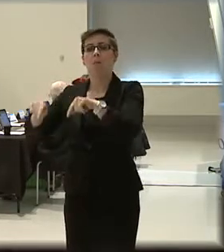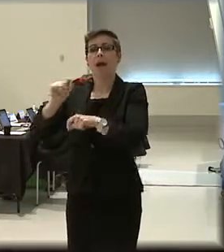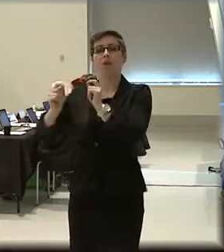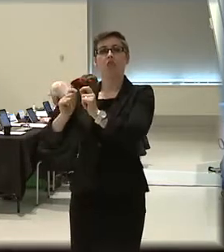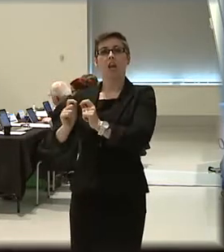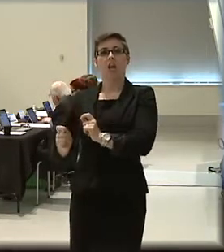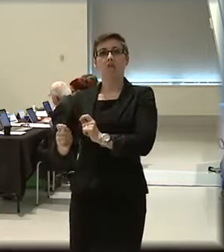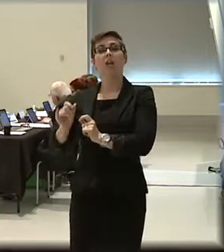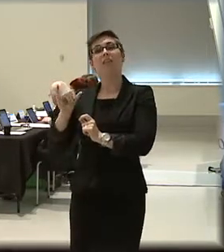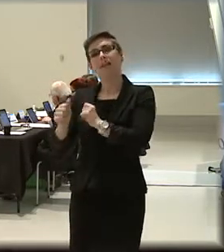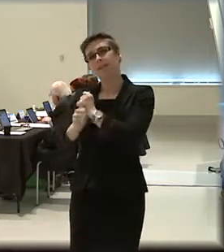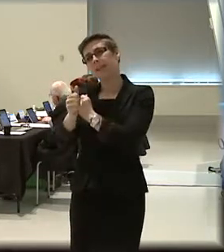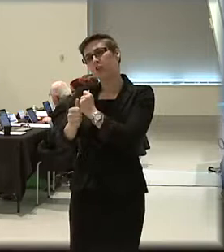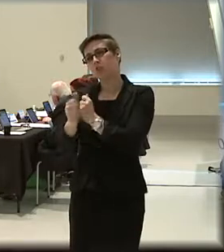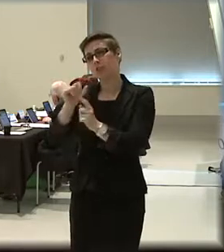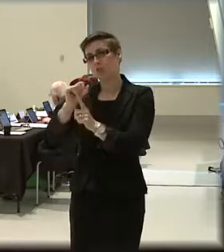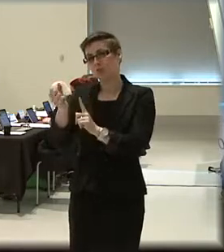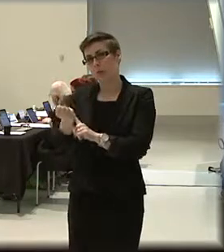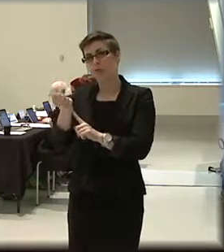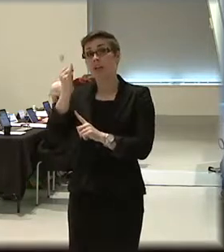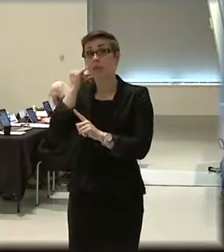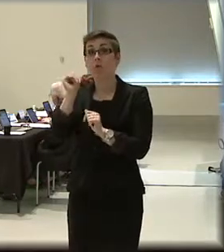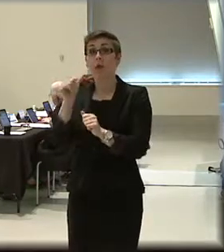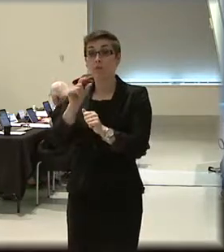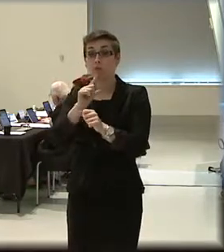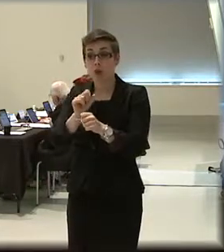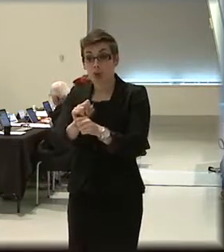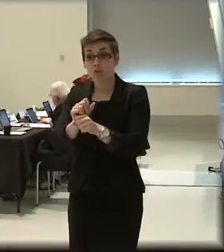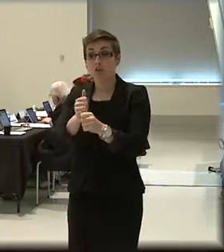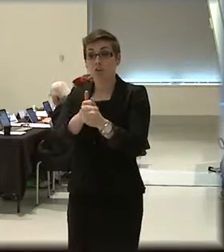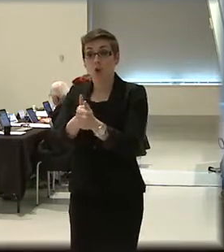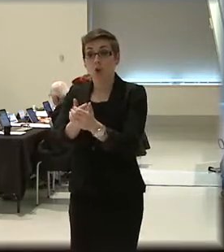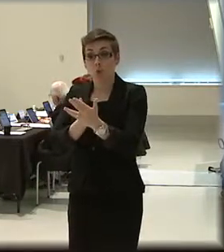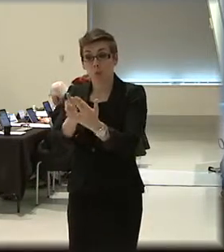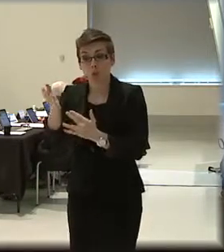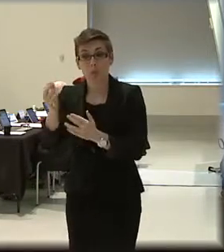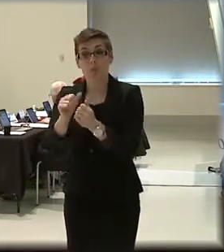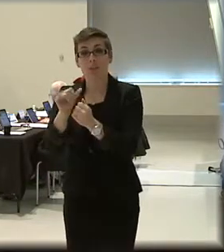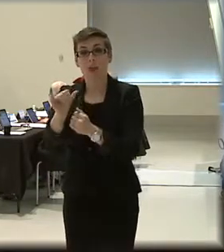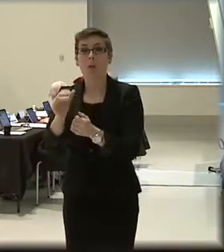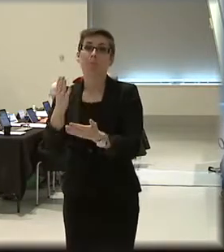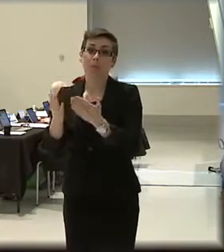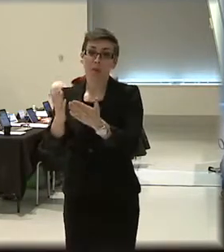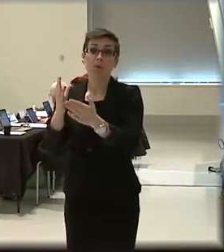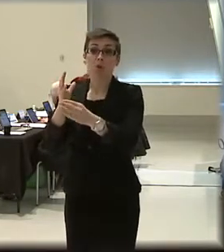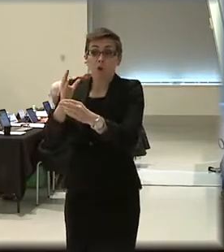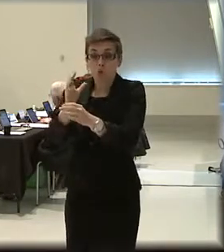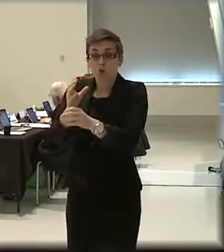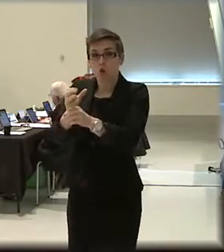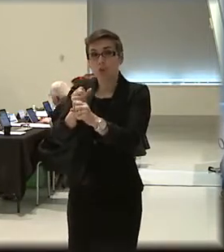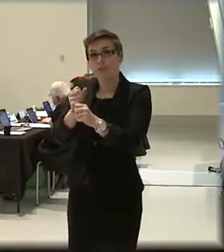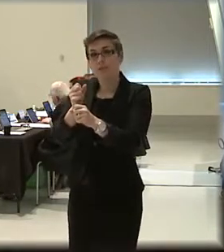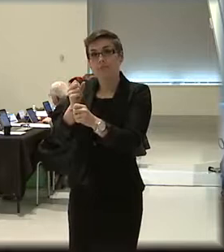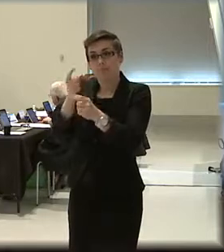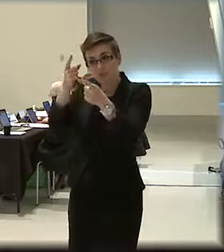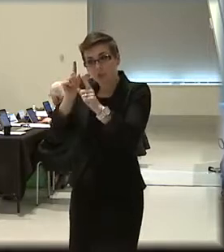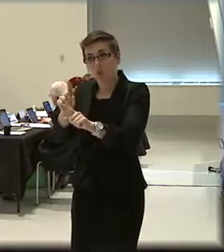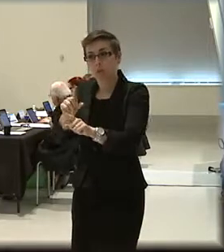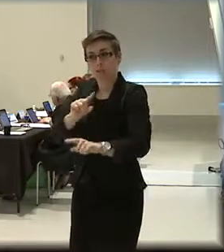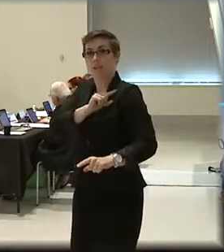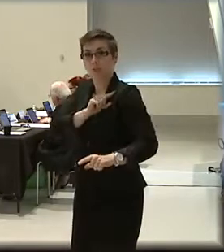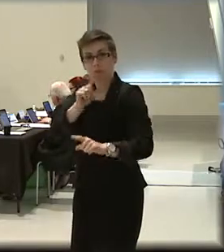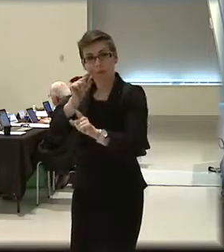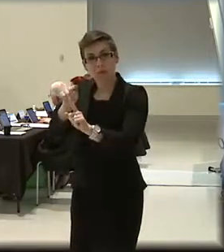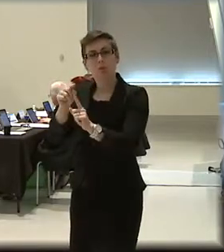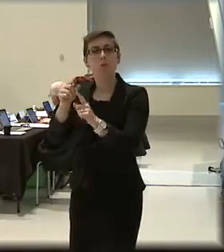if we're able to follow through, we might be able to get assistance or prosecution of the guilty. So I'd like you to expand on why